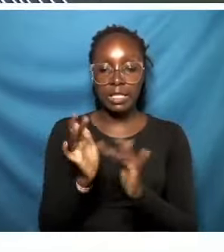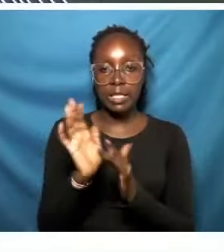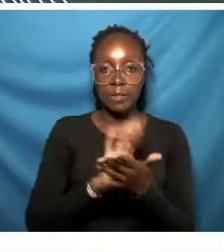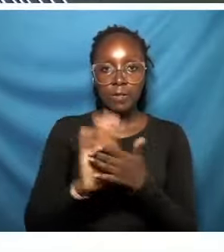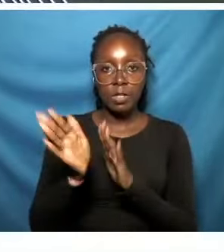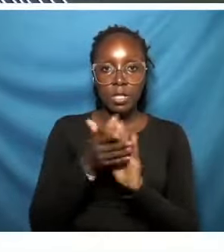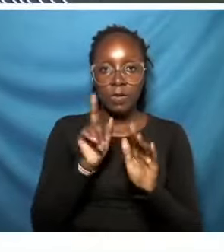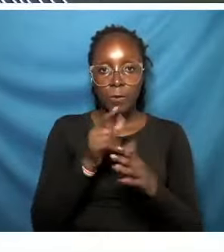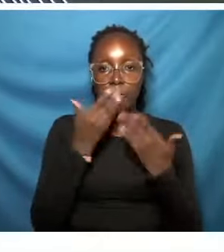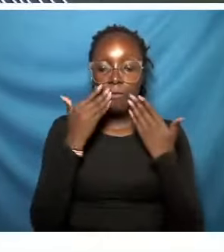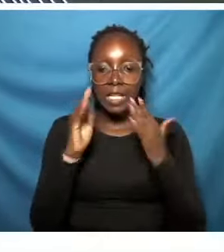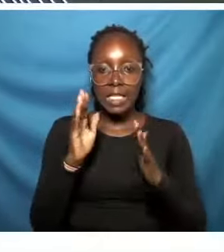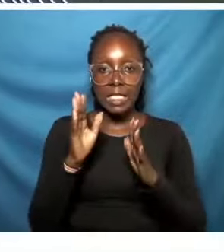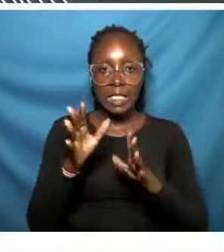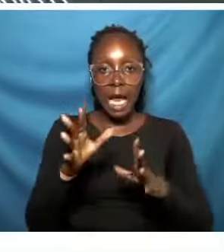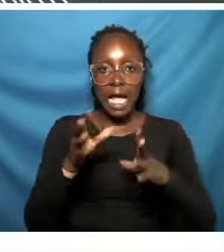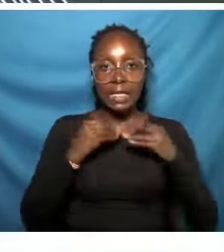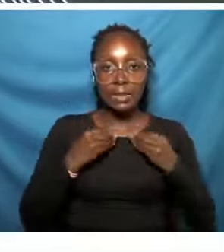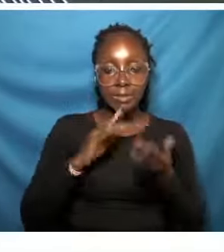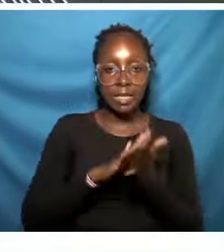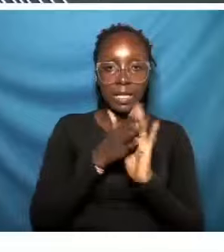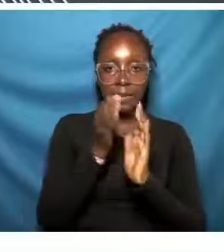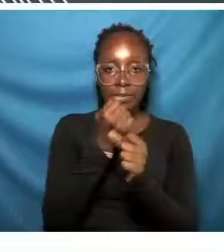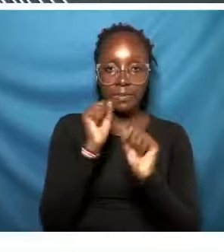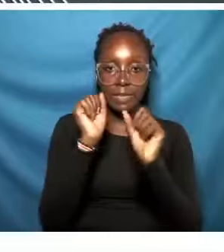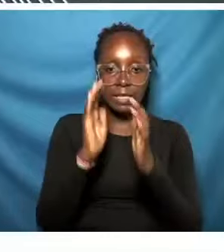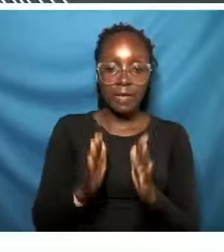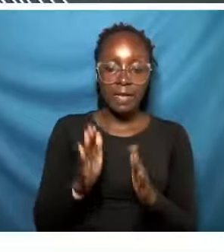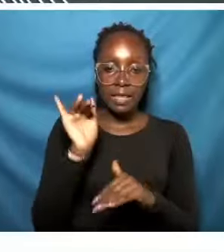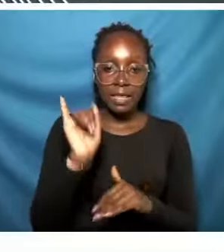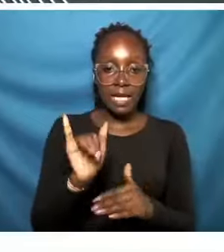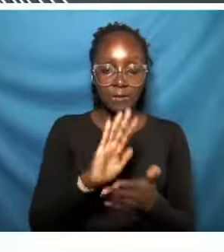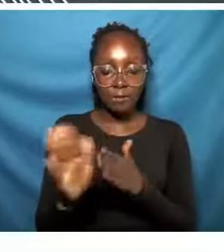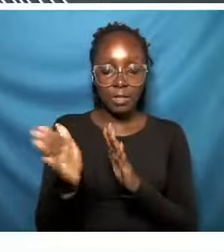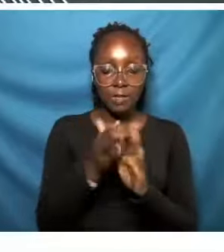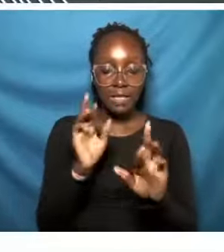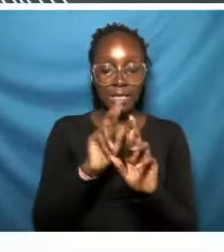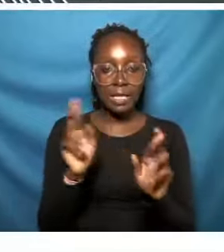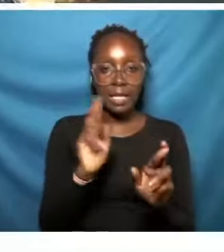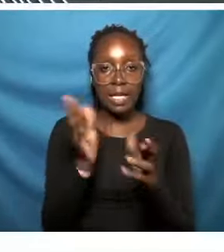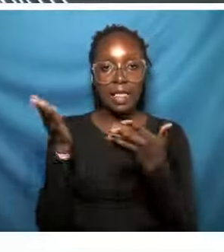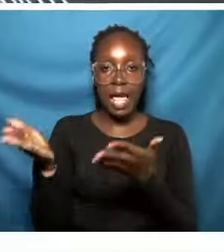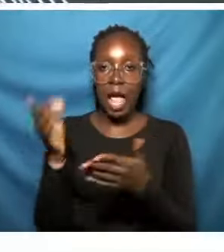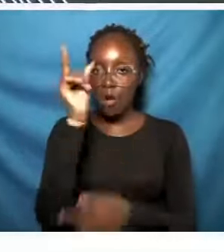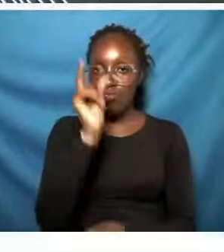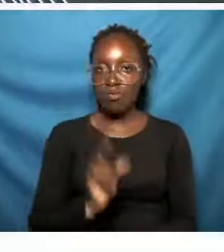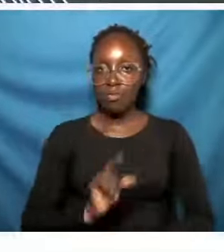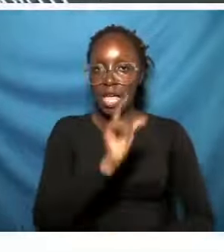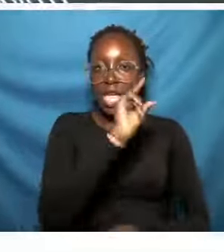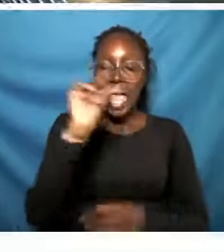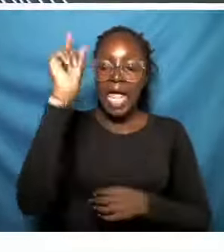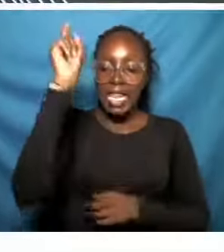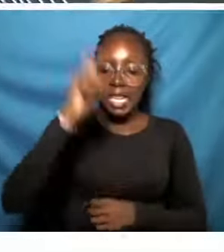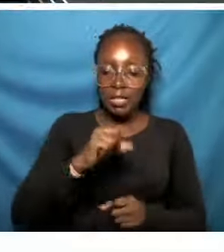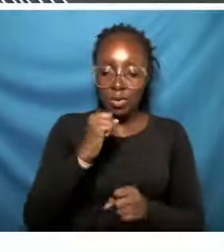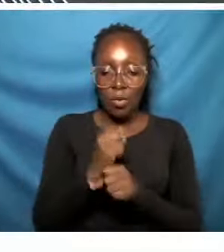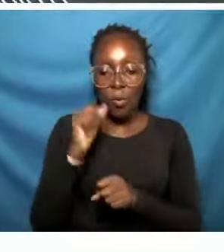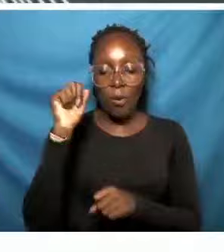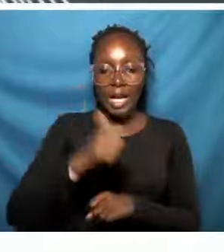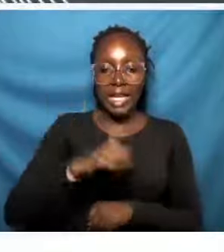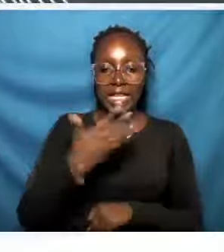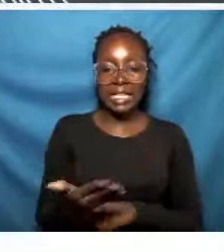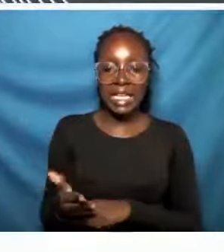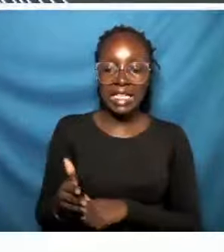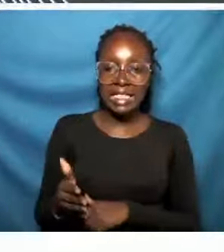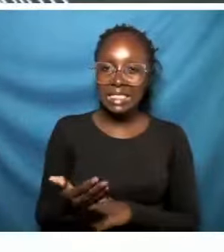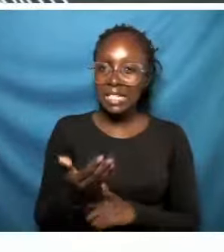your savior, then that forgiveness is available at the cross there. You don't need to do anything else to